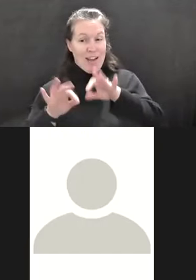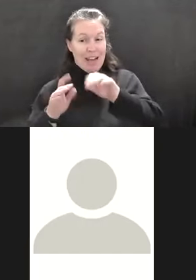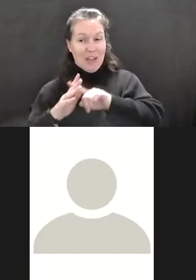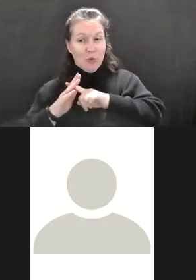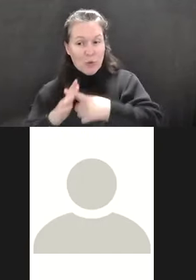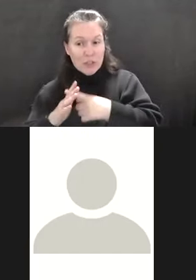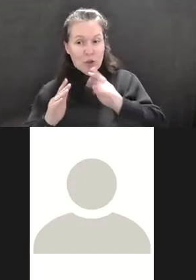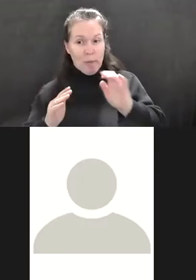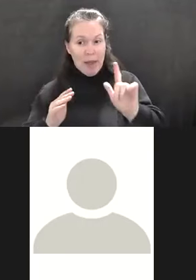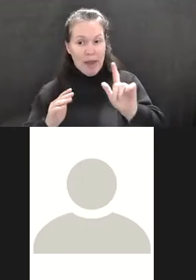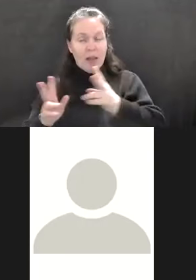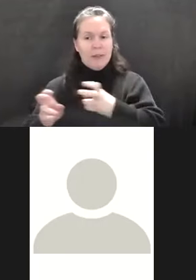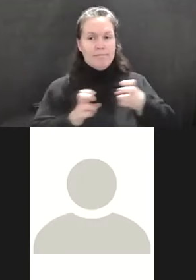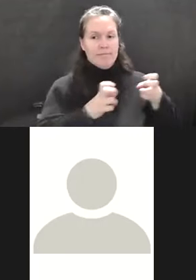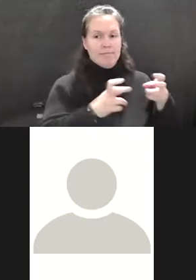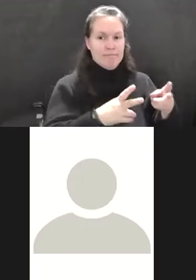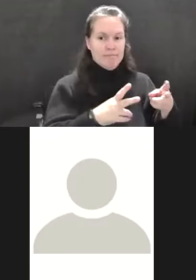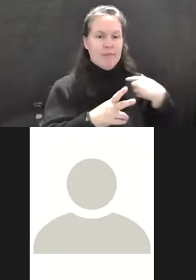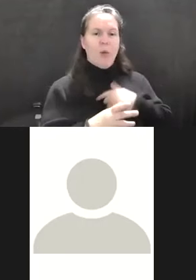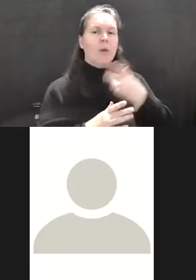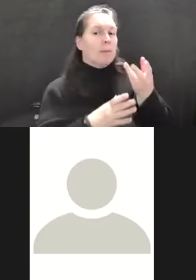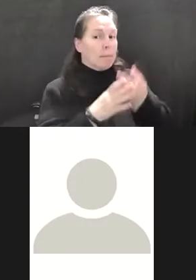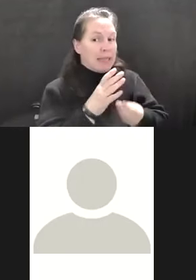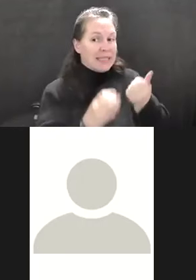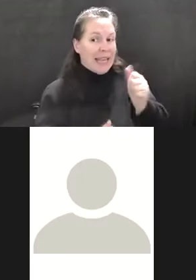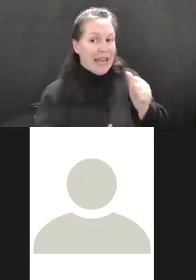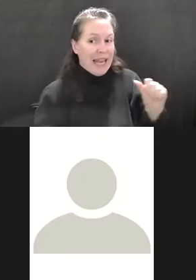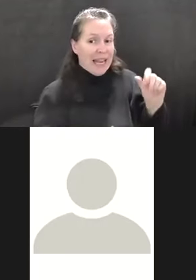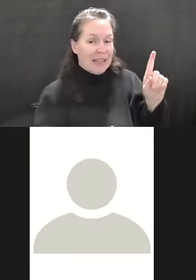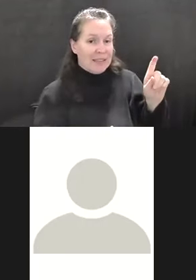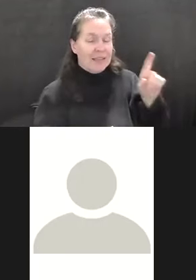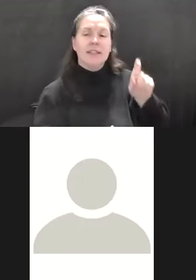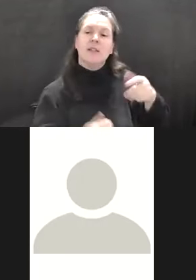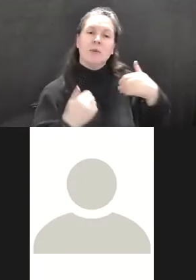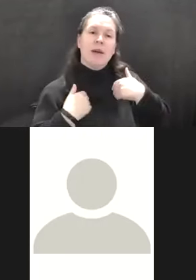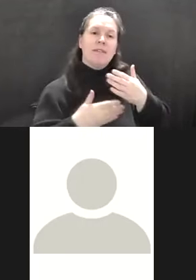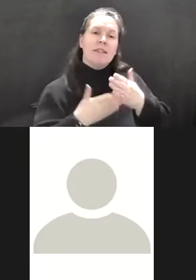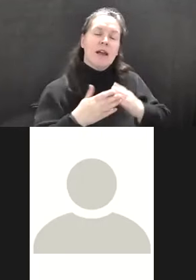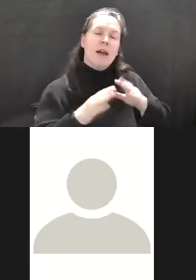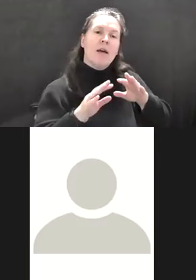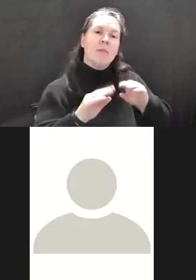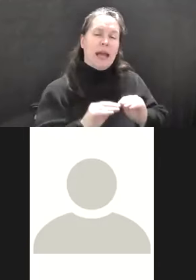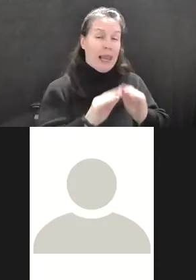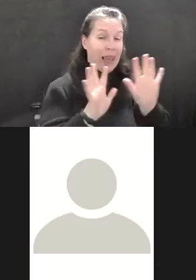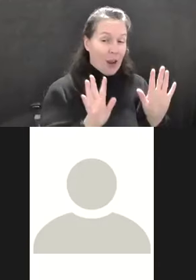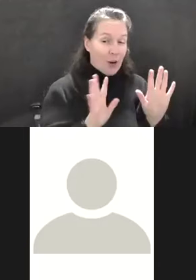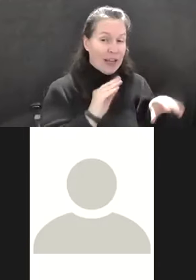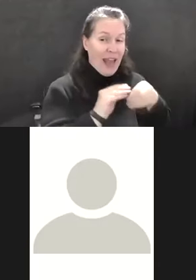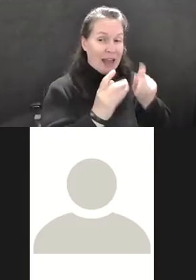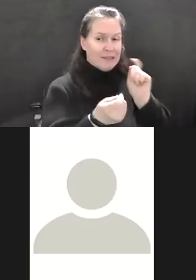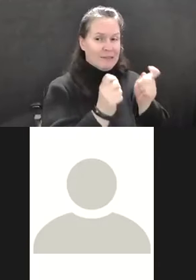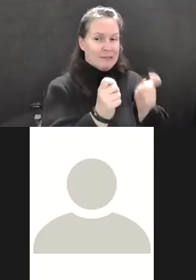And so are we missing any definitions? Do they need to have some clarity?